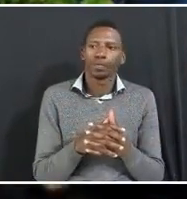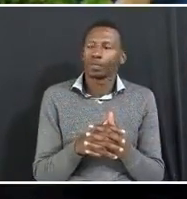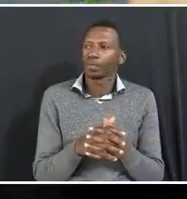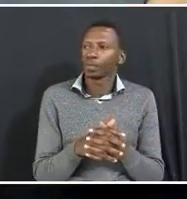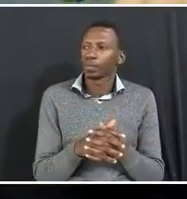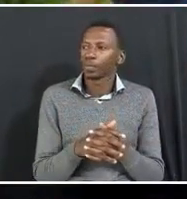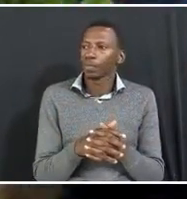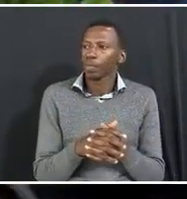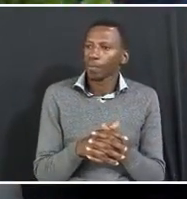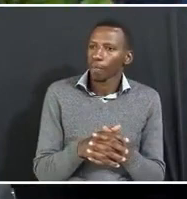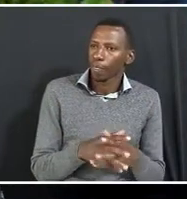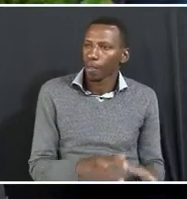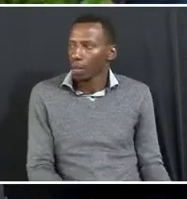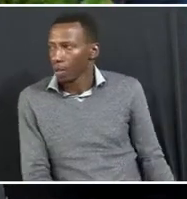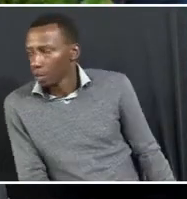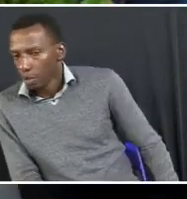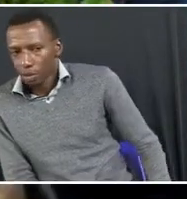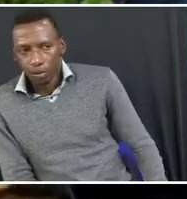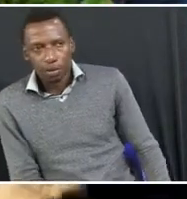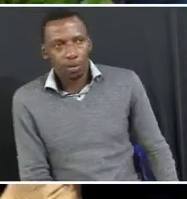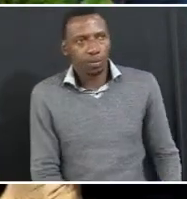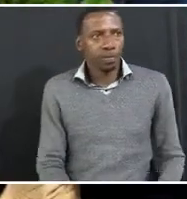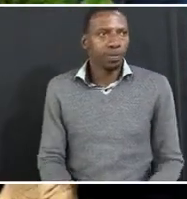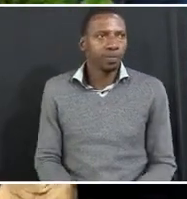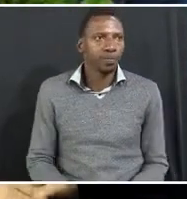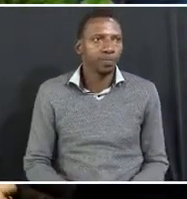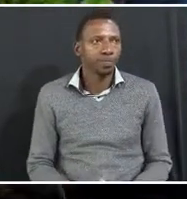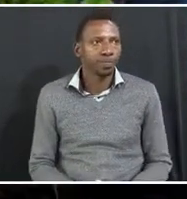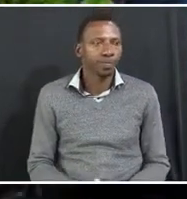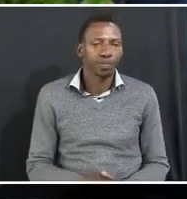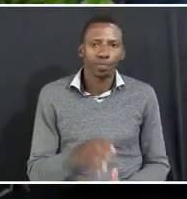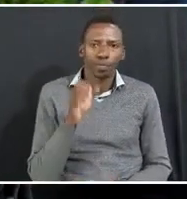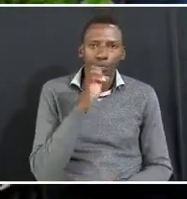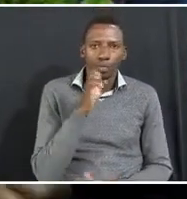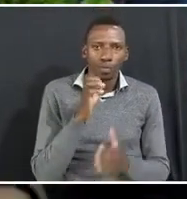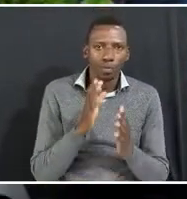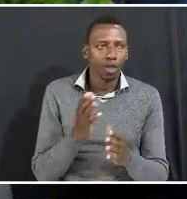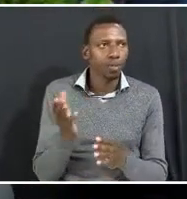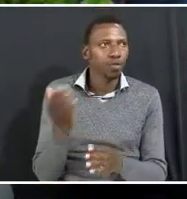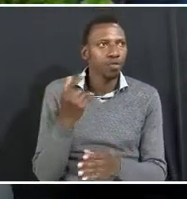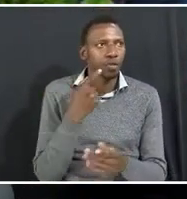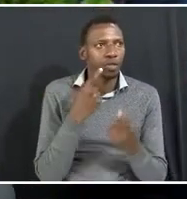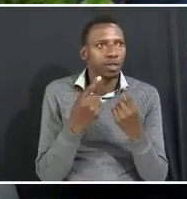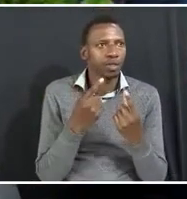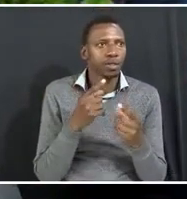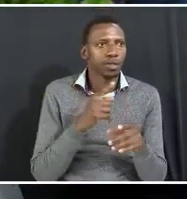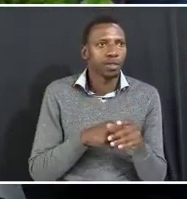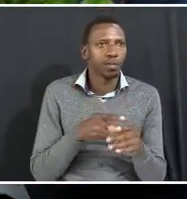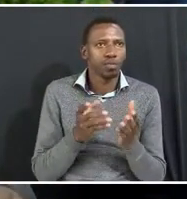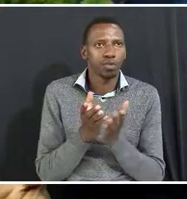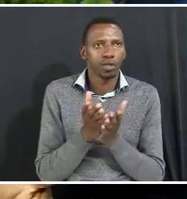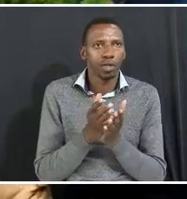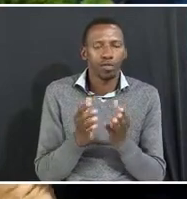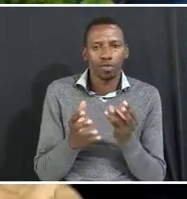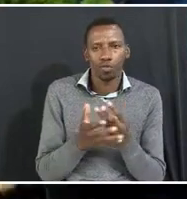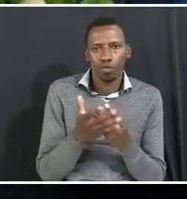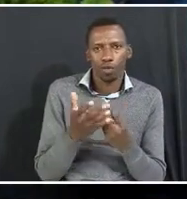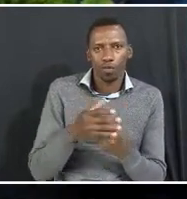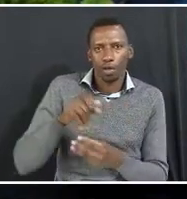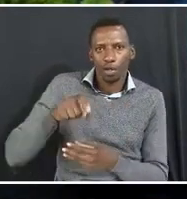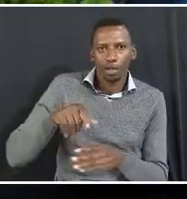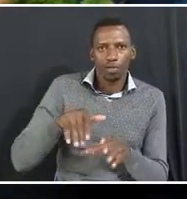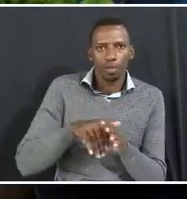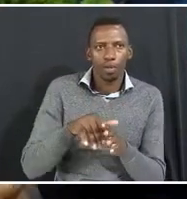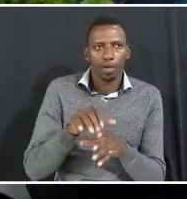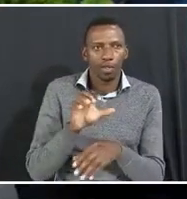Elder, earlier on you mentioned that when you are serving the welfare needs of the church members